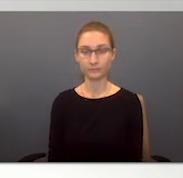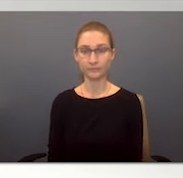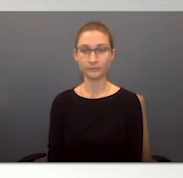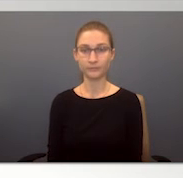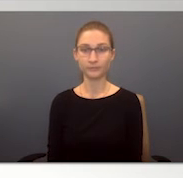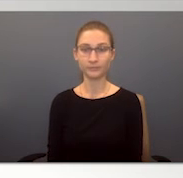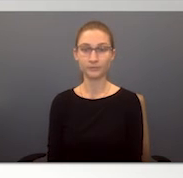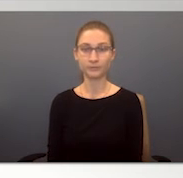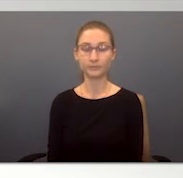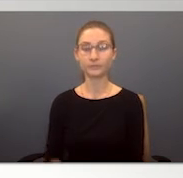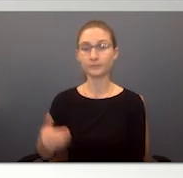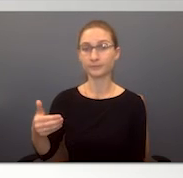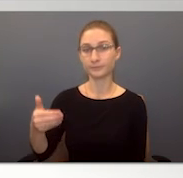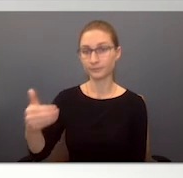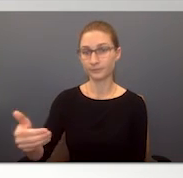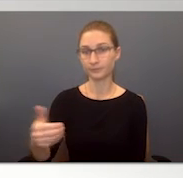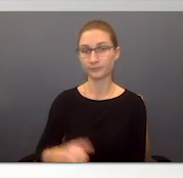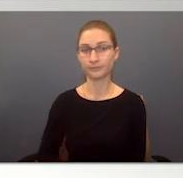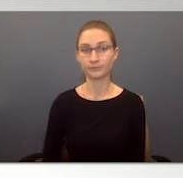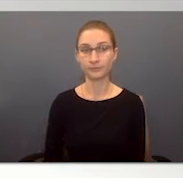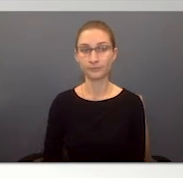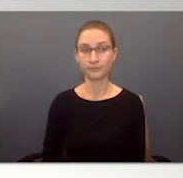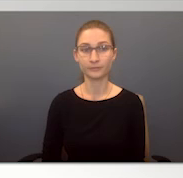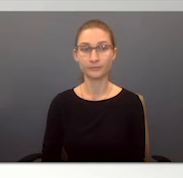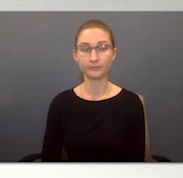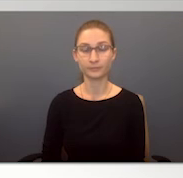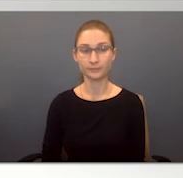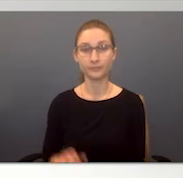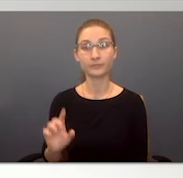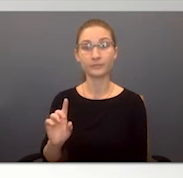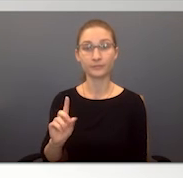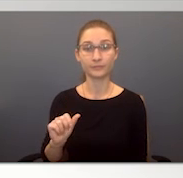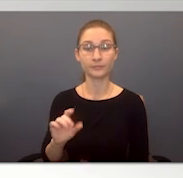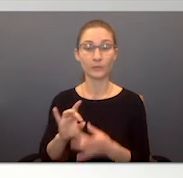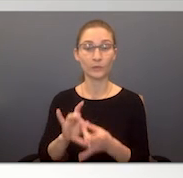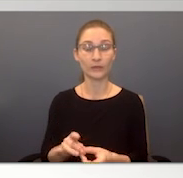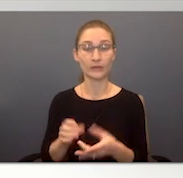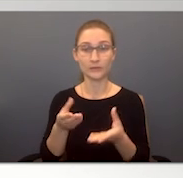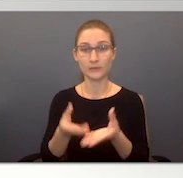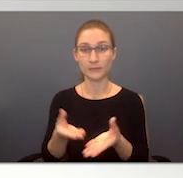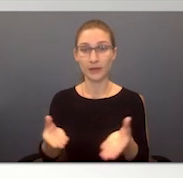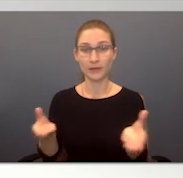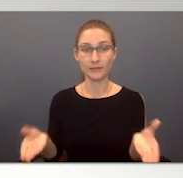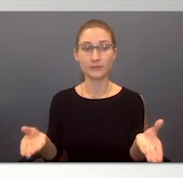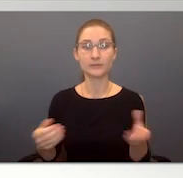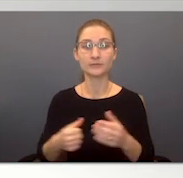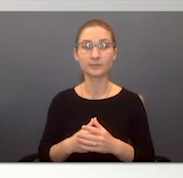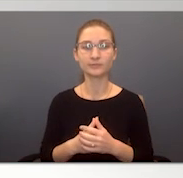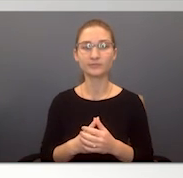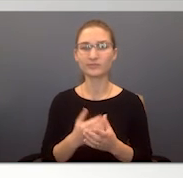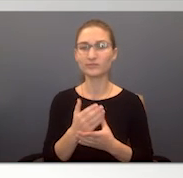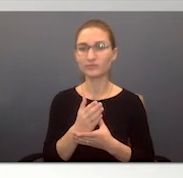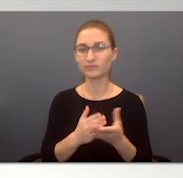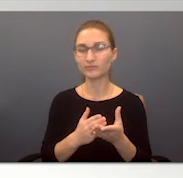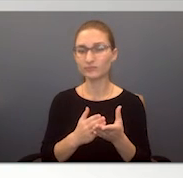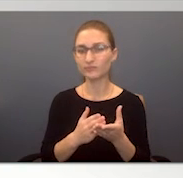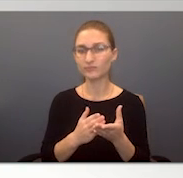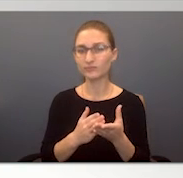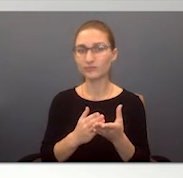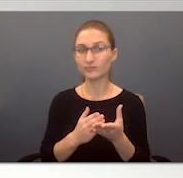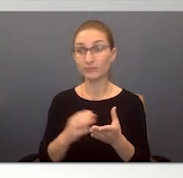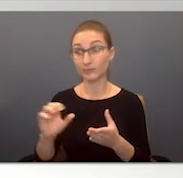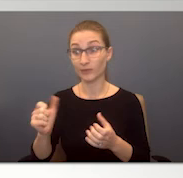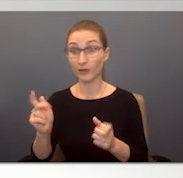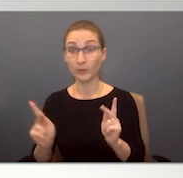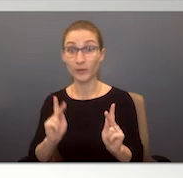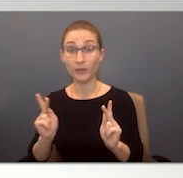emergencia y de contactos importantes. Go ahead, please. Disability related supplies. So these are just